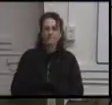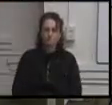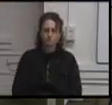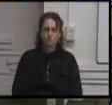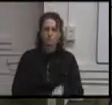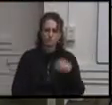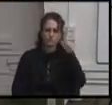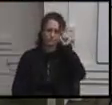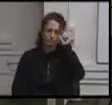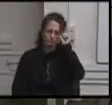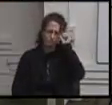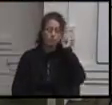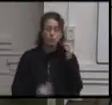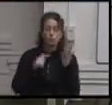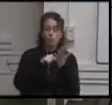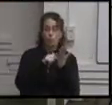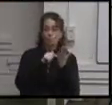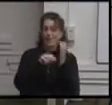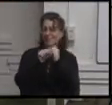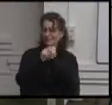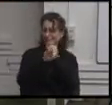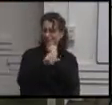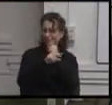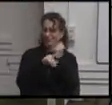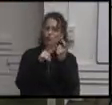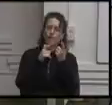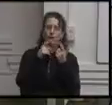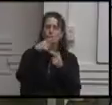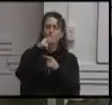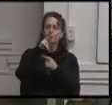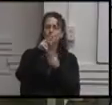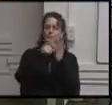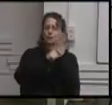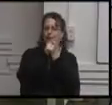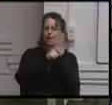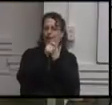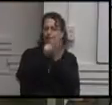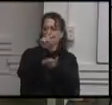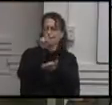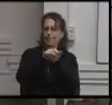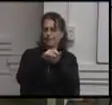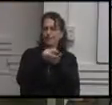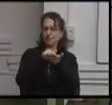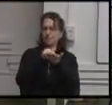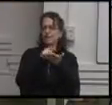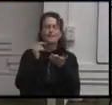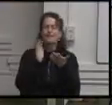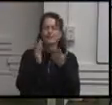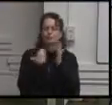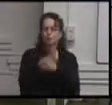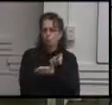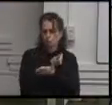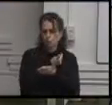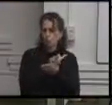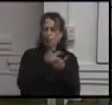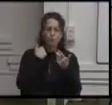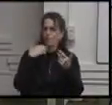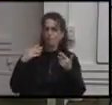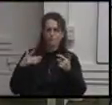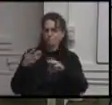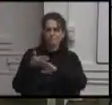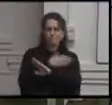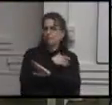this is a new line item here, John, in terms of us spending money. There